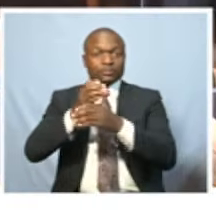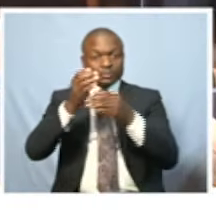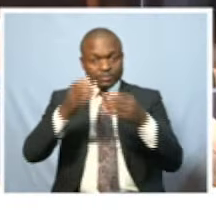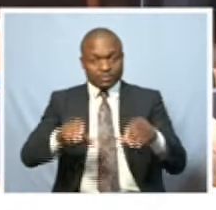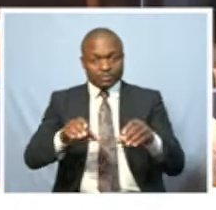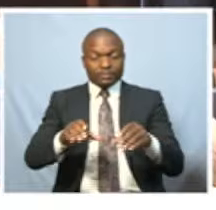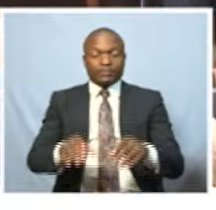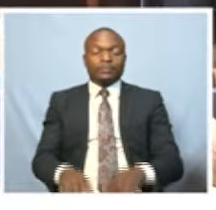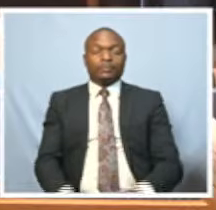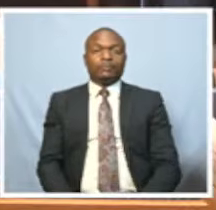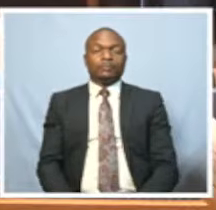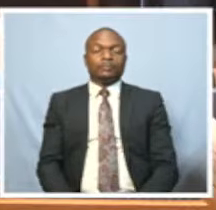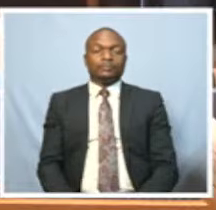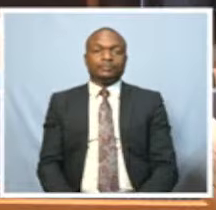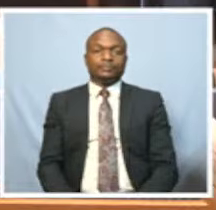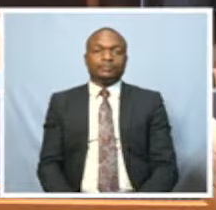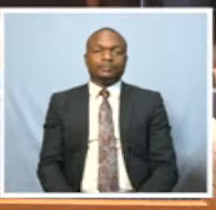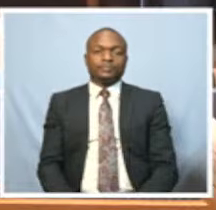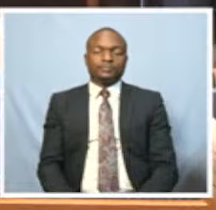Chisali.